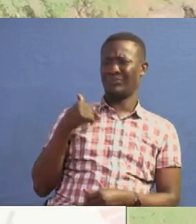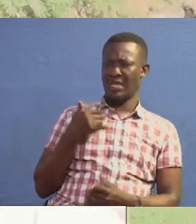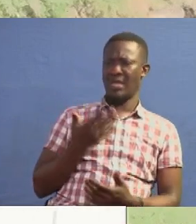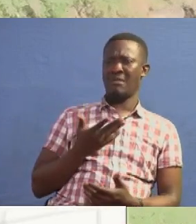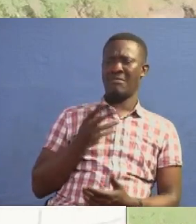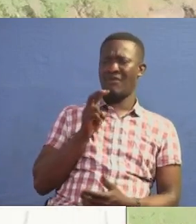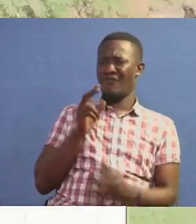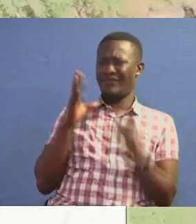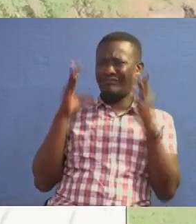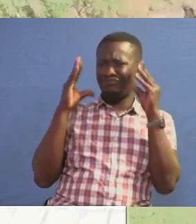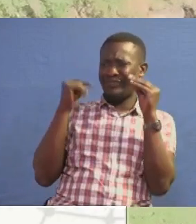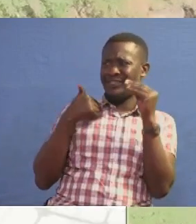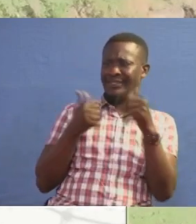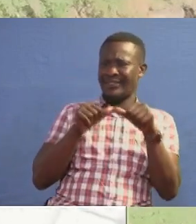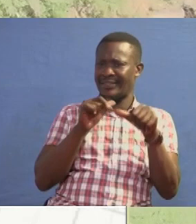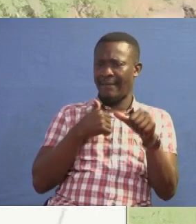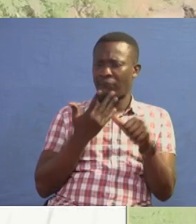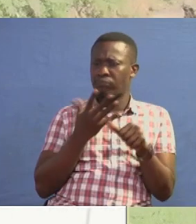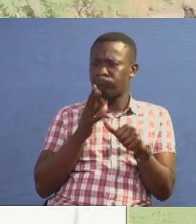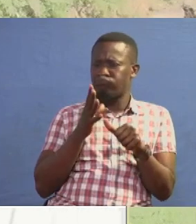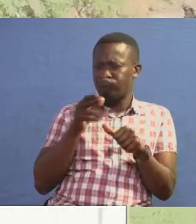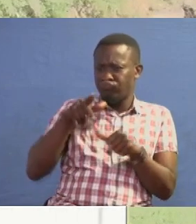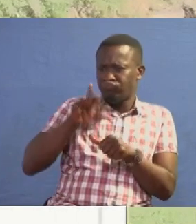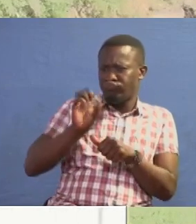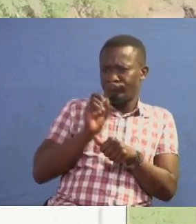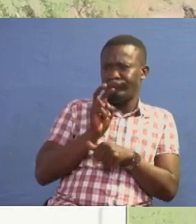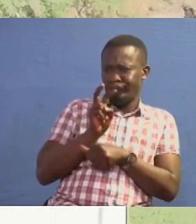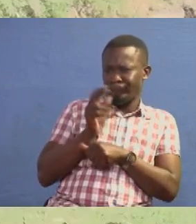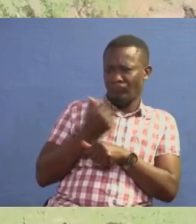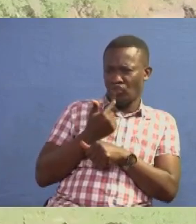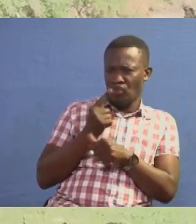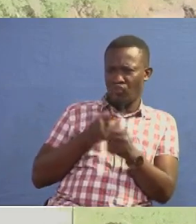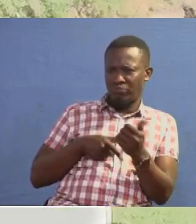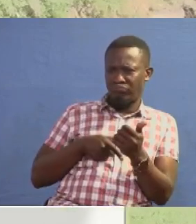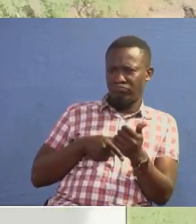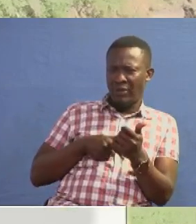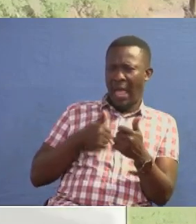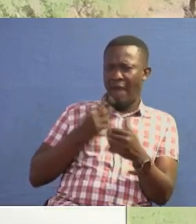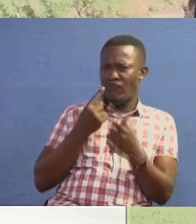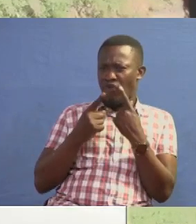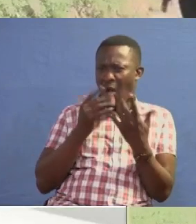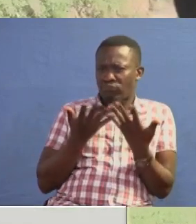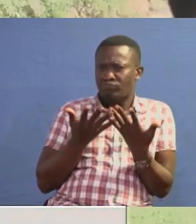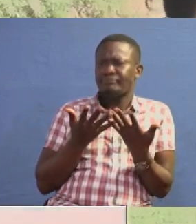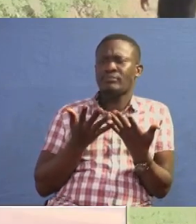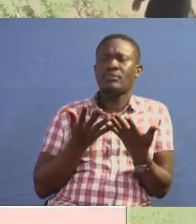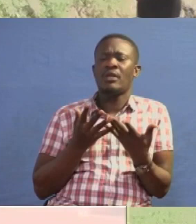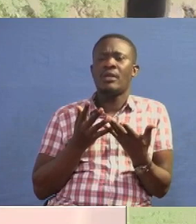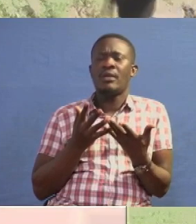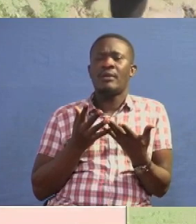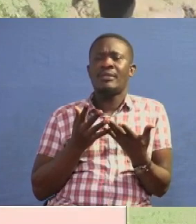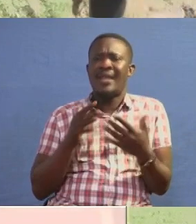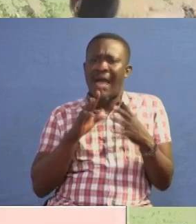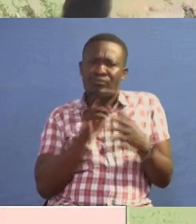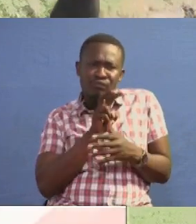Ukizi bila anakaa hivi anakaa vile anakaa mwenendo yake matamshi yake na vile anaongea na vile